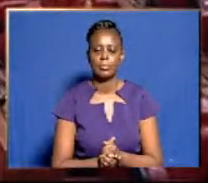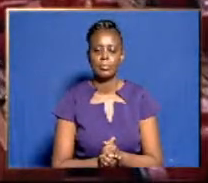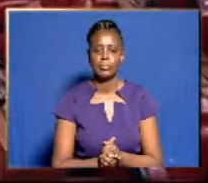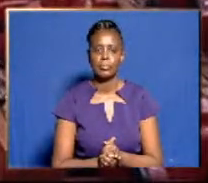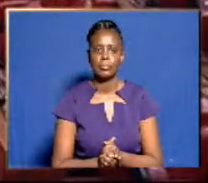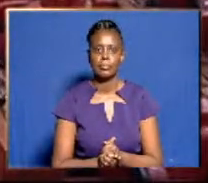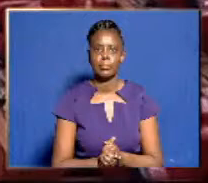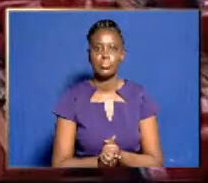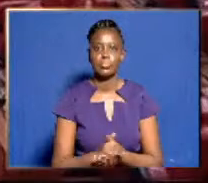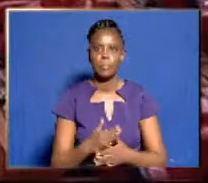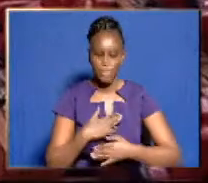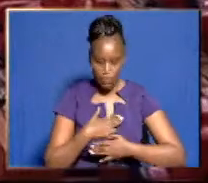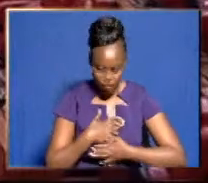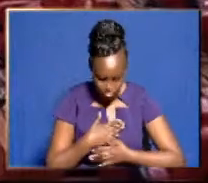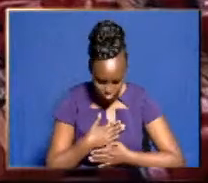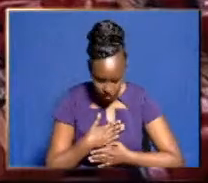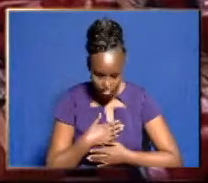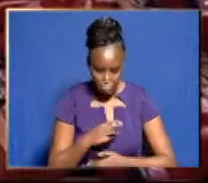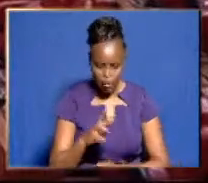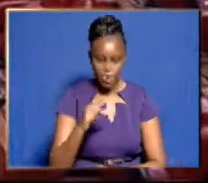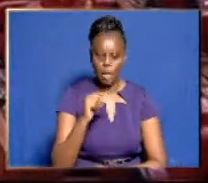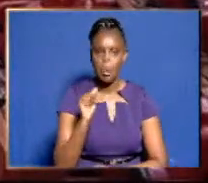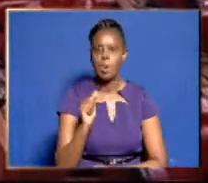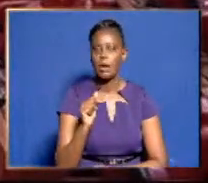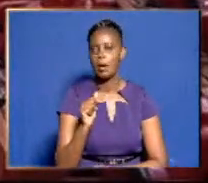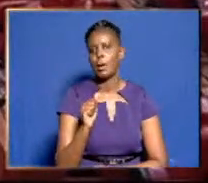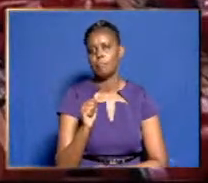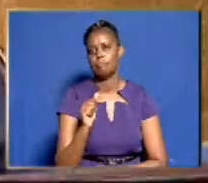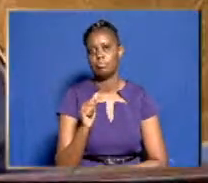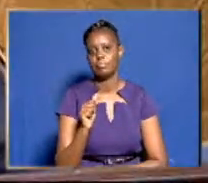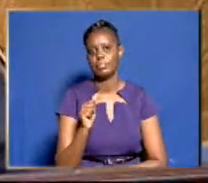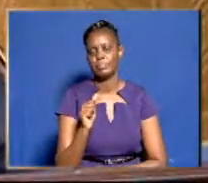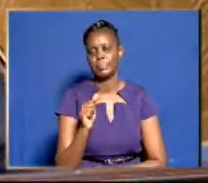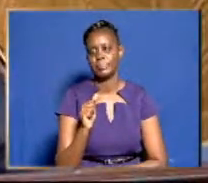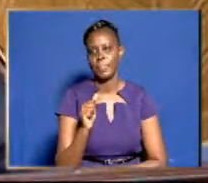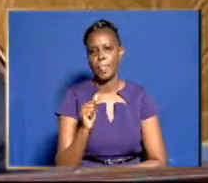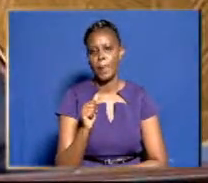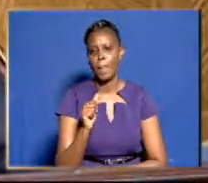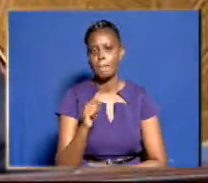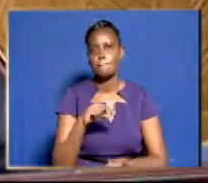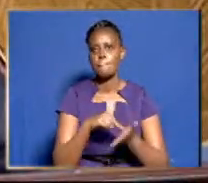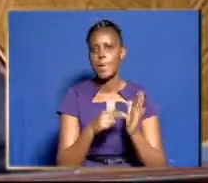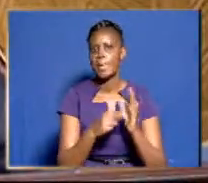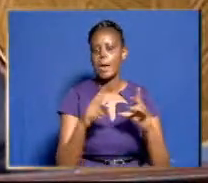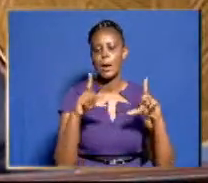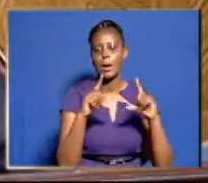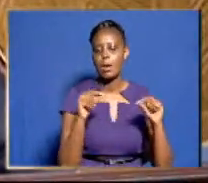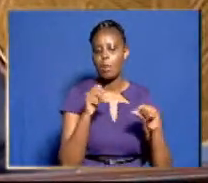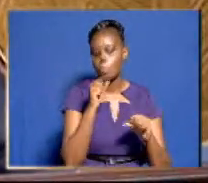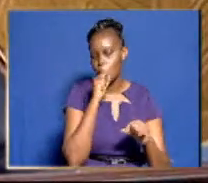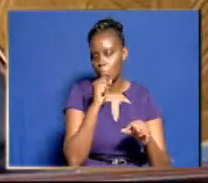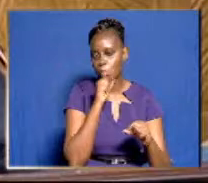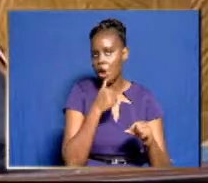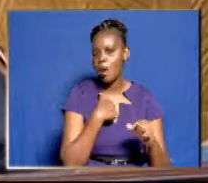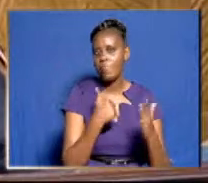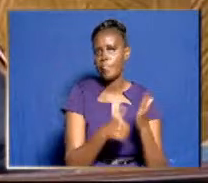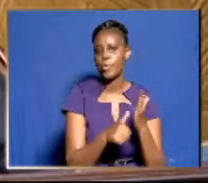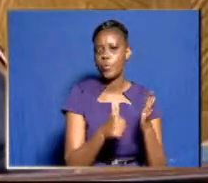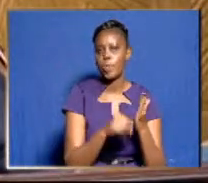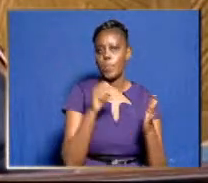The Honorable Wanga, apparently your mic has completely gone off. We can't find you. Can you move? Can you move